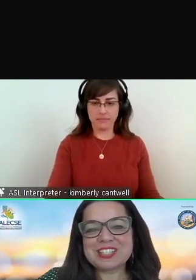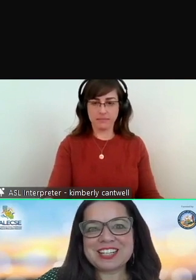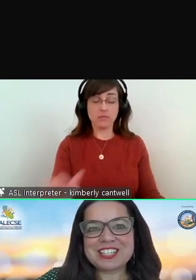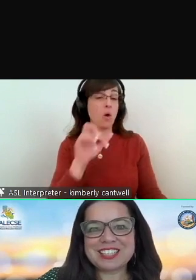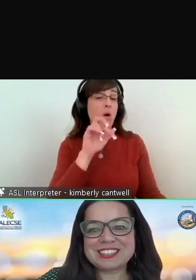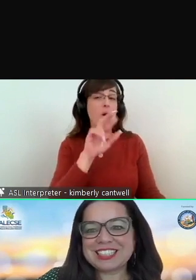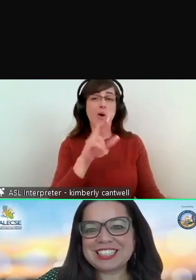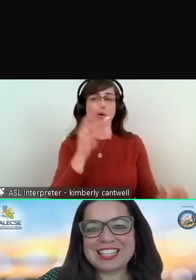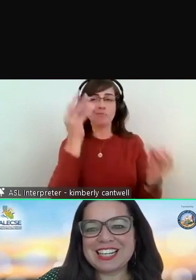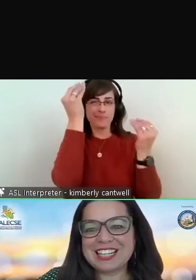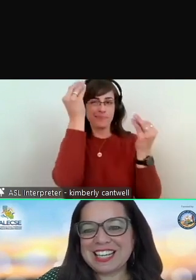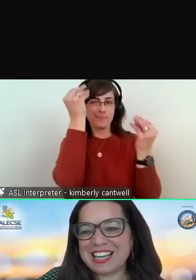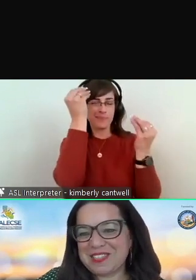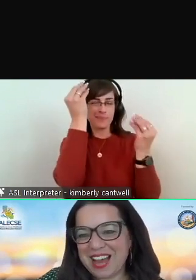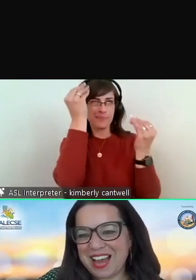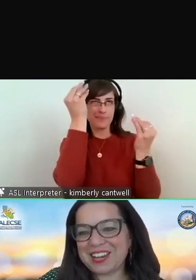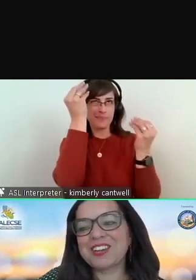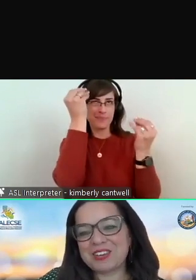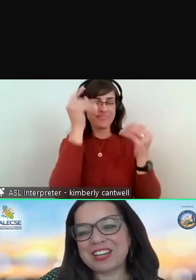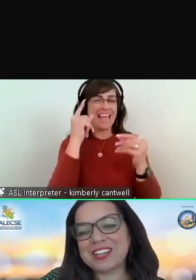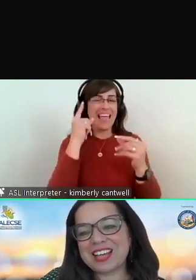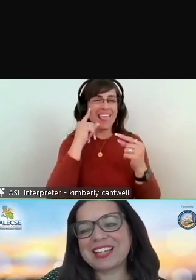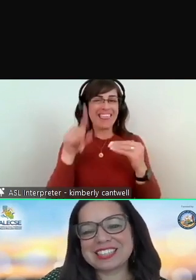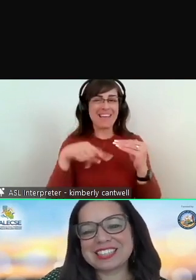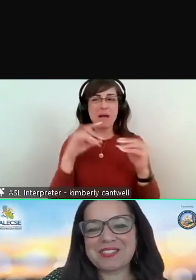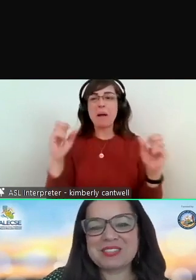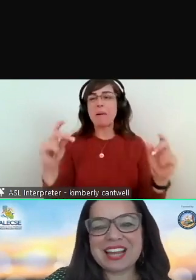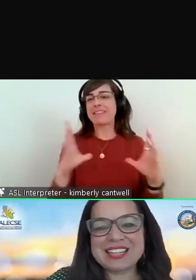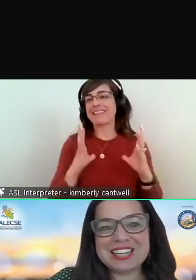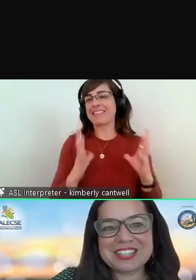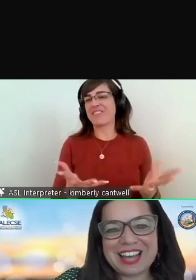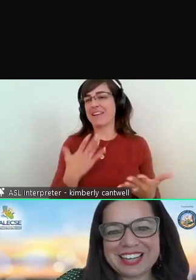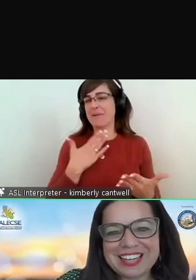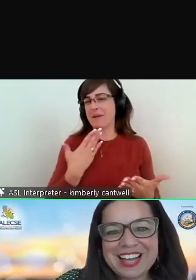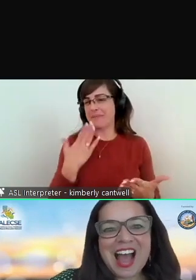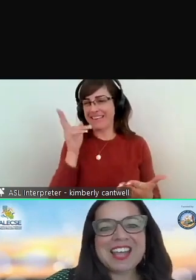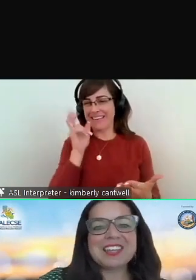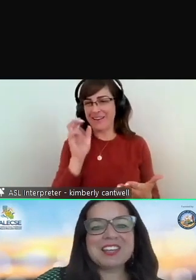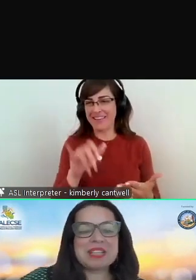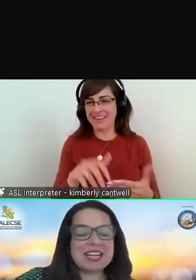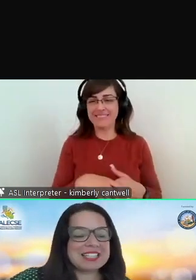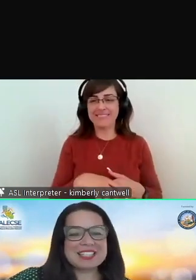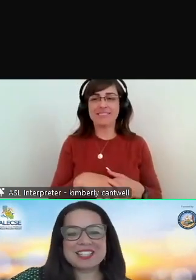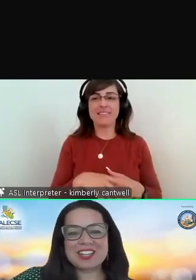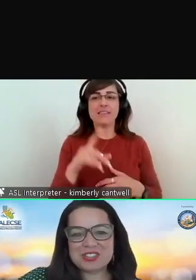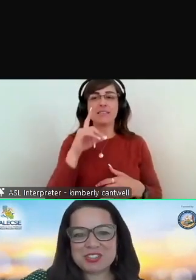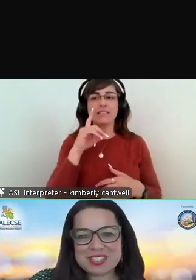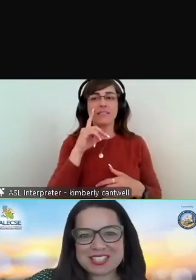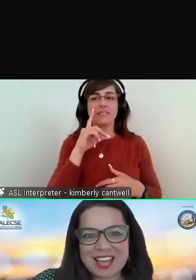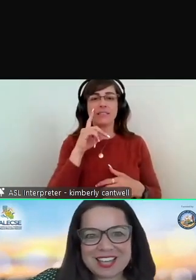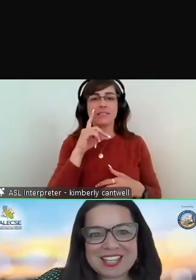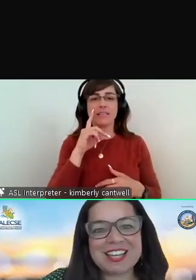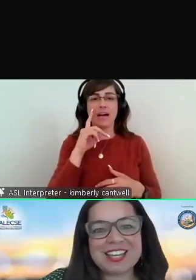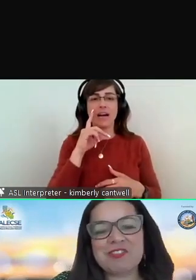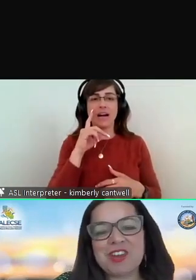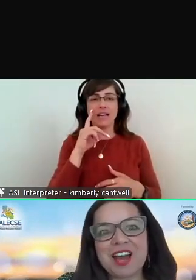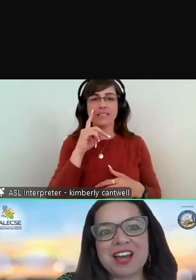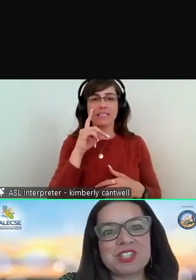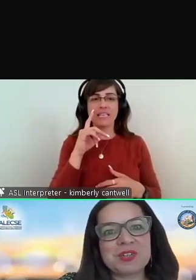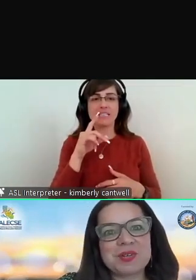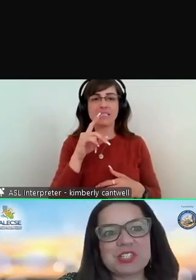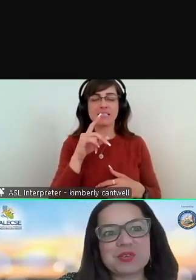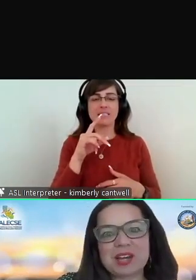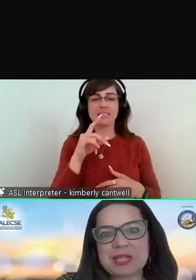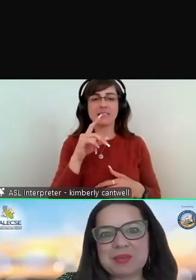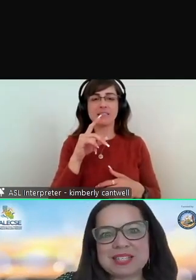or you can just digest it and think about it, agree, okay, that's good. I'm glad to hear that. I think play is essential to assess, if